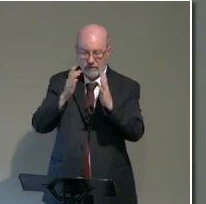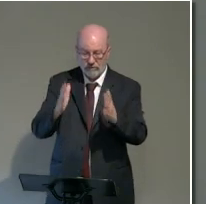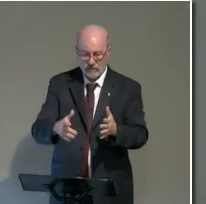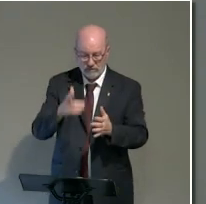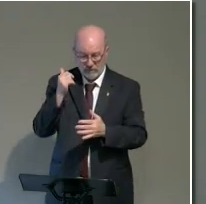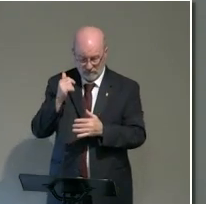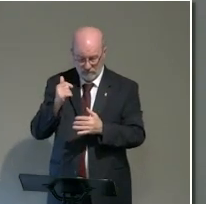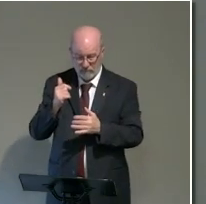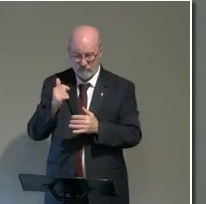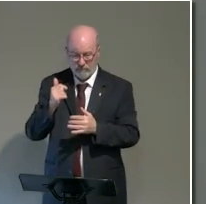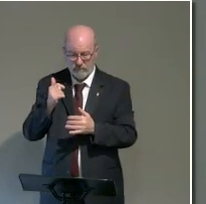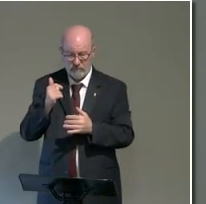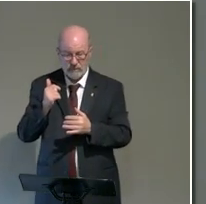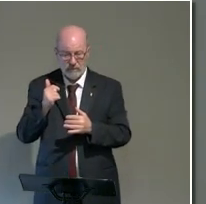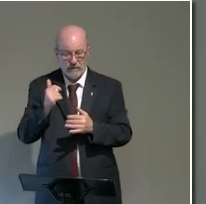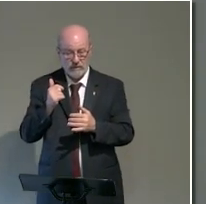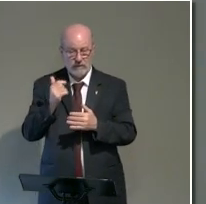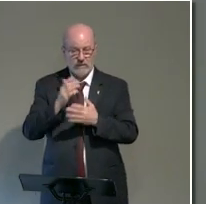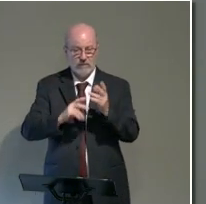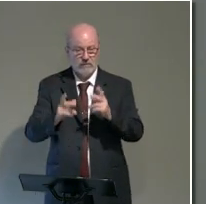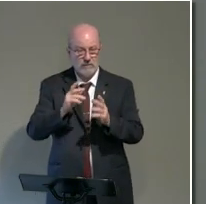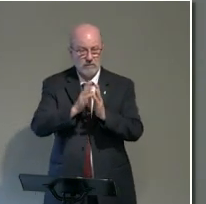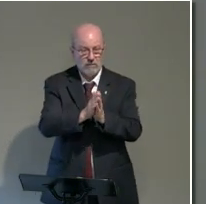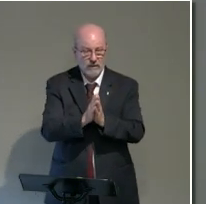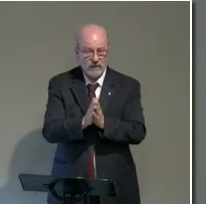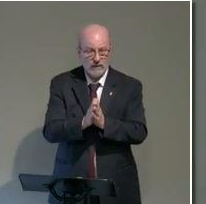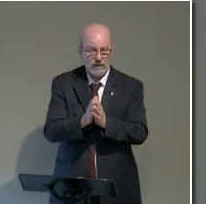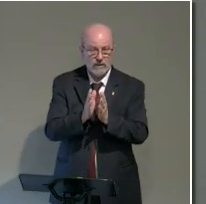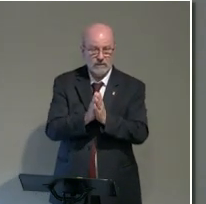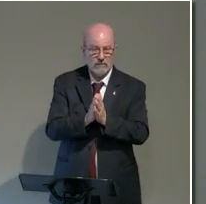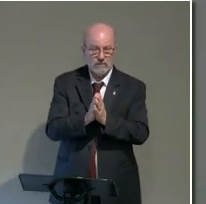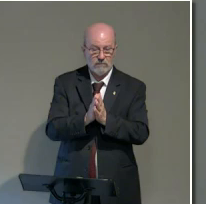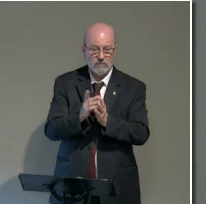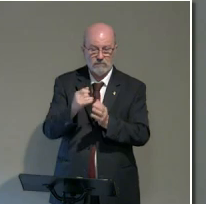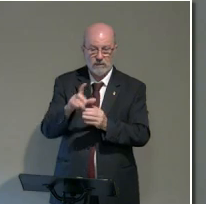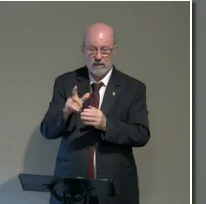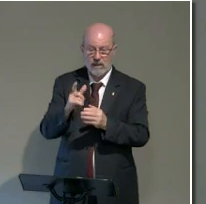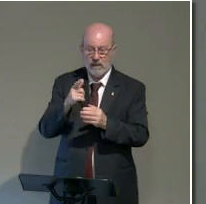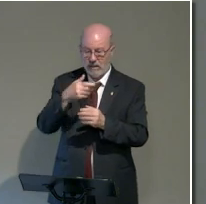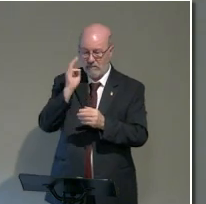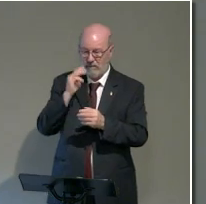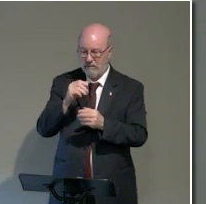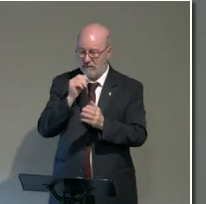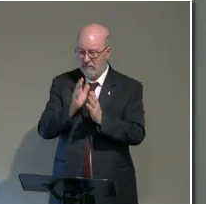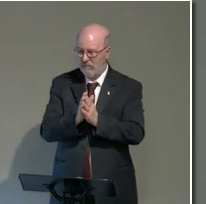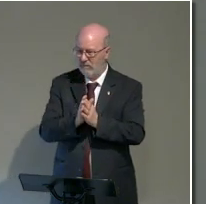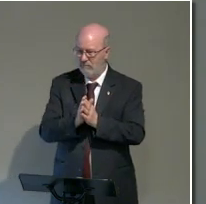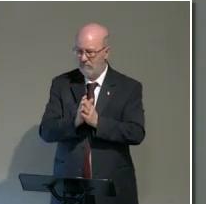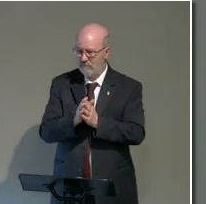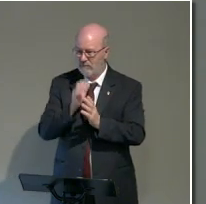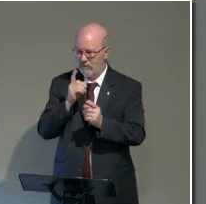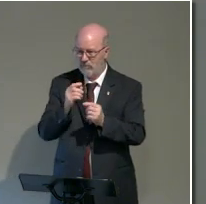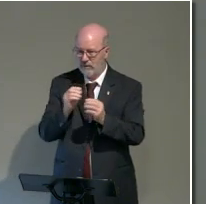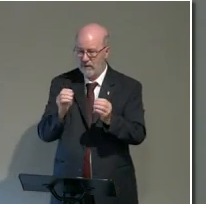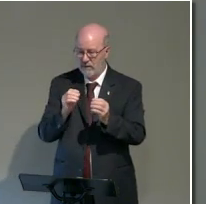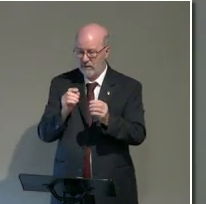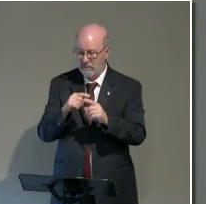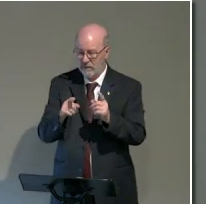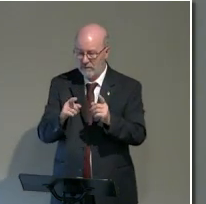Because certain people praying, like you're praying the Hail Mary, not a prayer, okay? It's you're not doing anything.